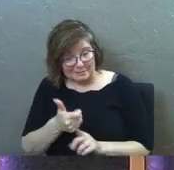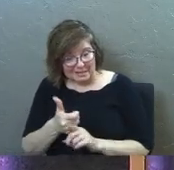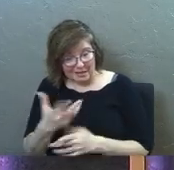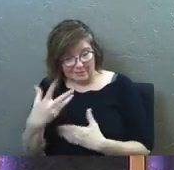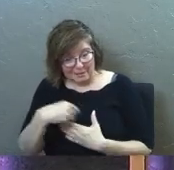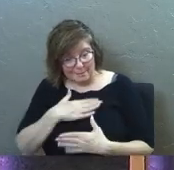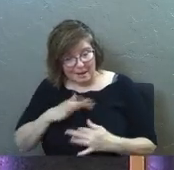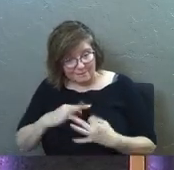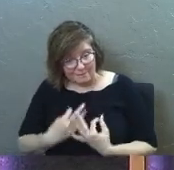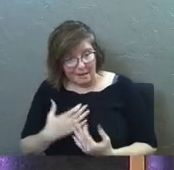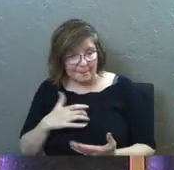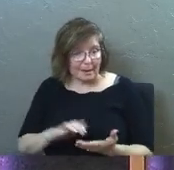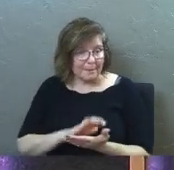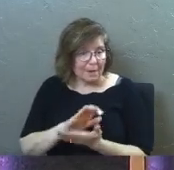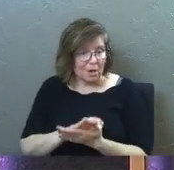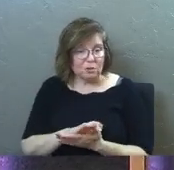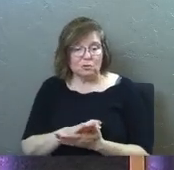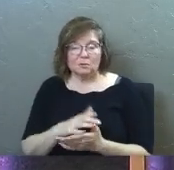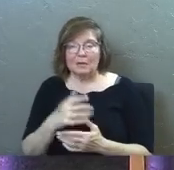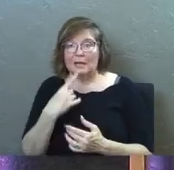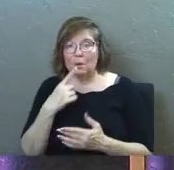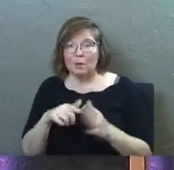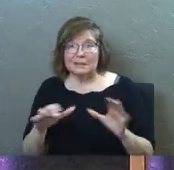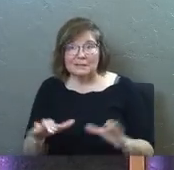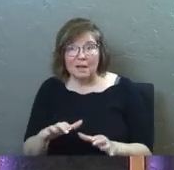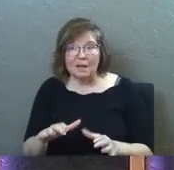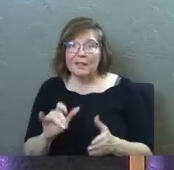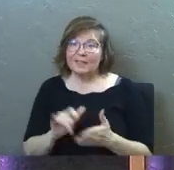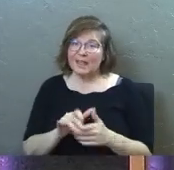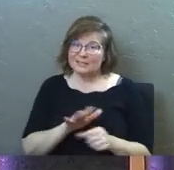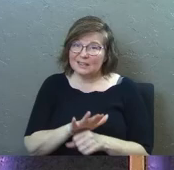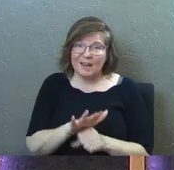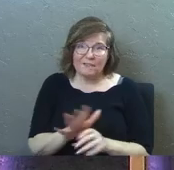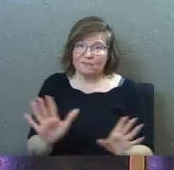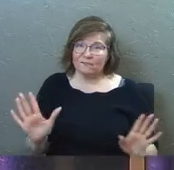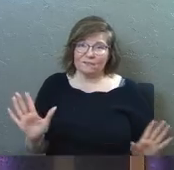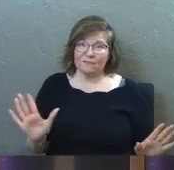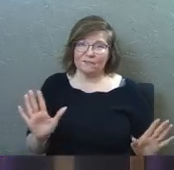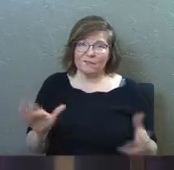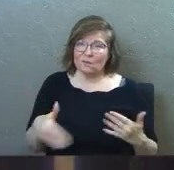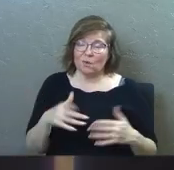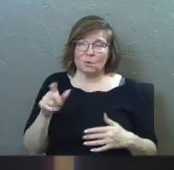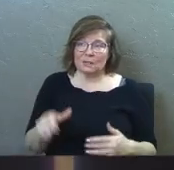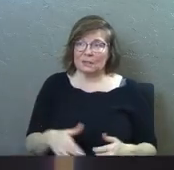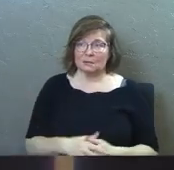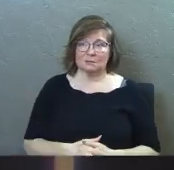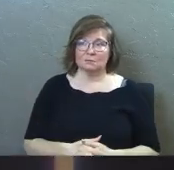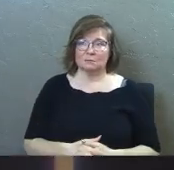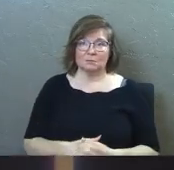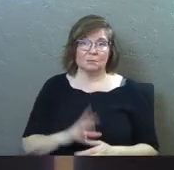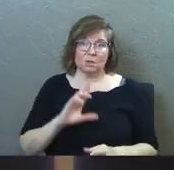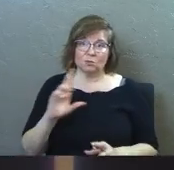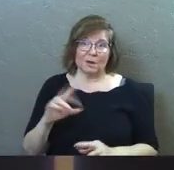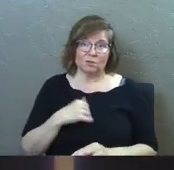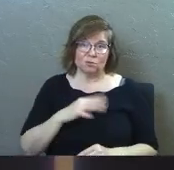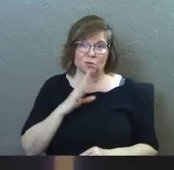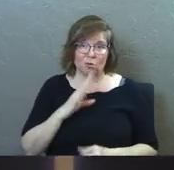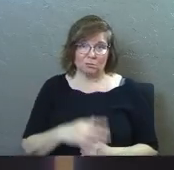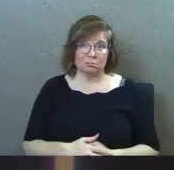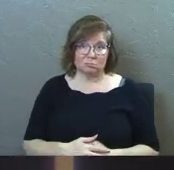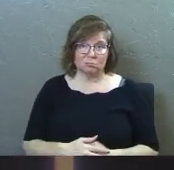done in my family, in my marriage. I can tell you what he's done. That's enough, guys. That's all you need. Be ready to